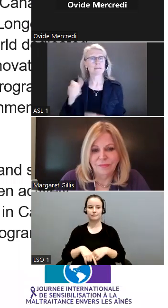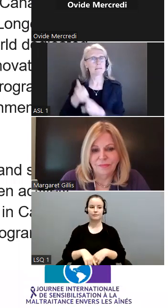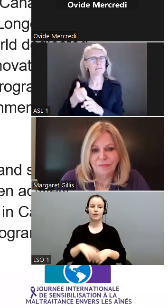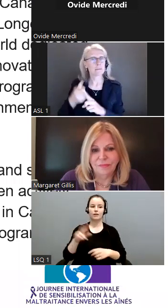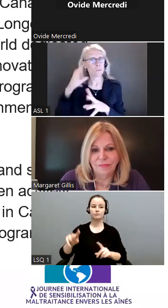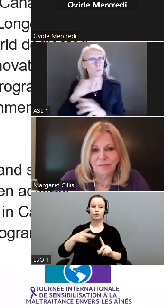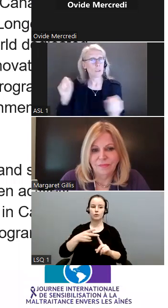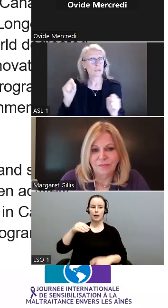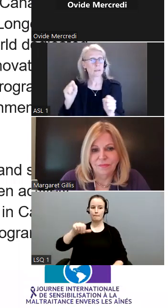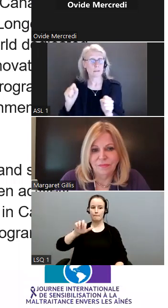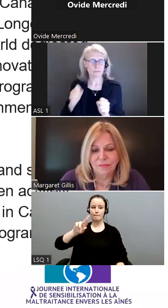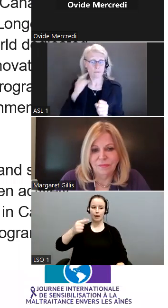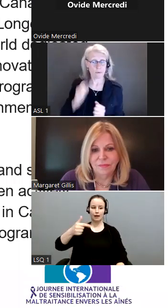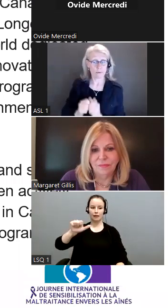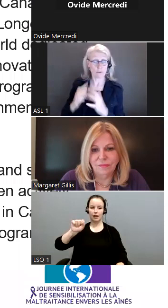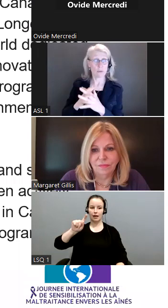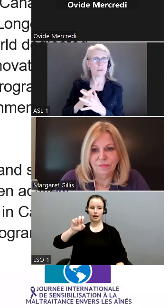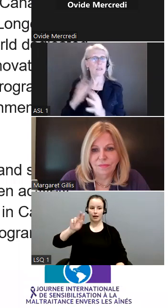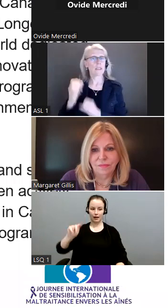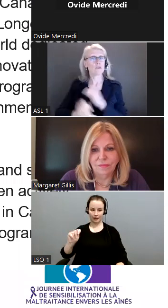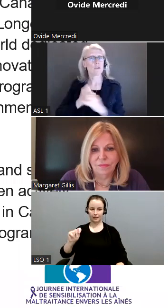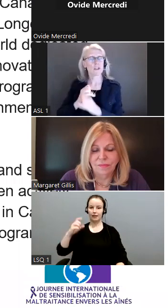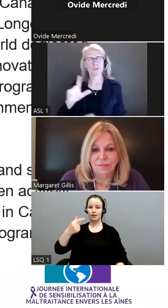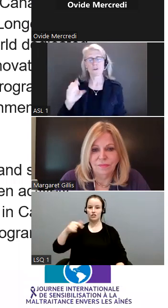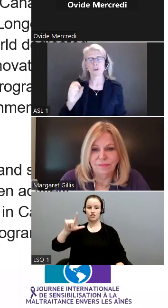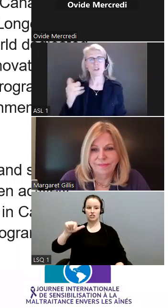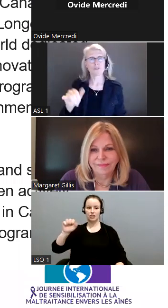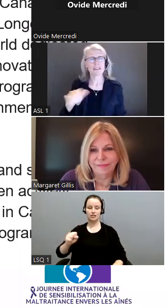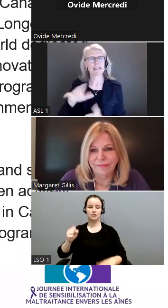International Longevity Centre Canada, or better known as ILC.